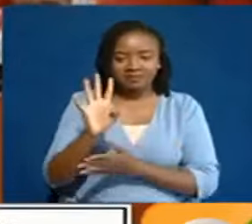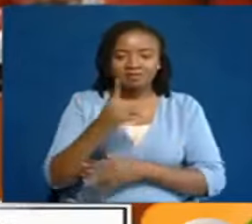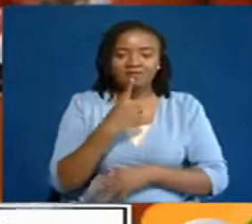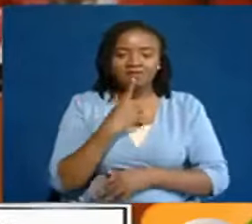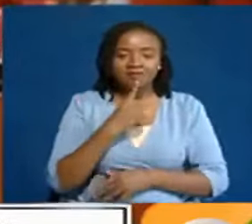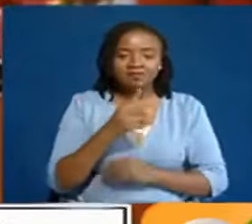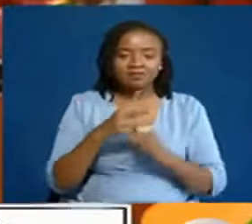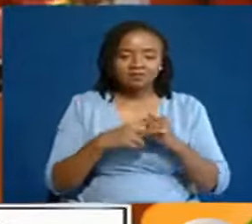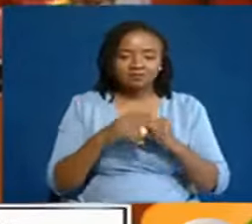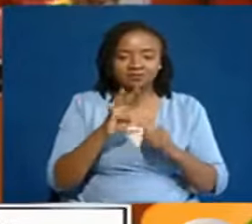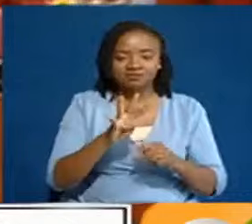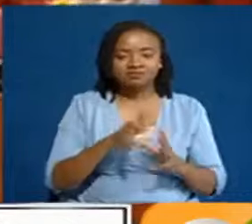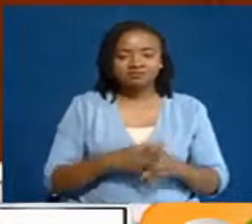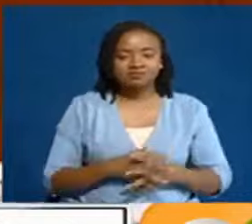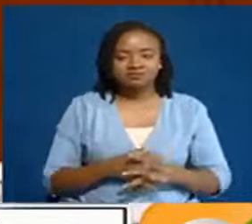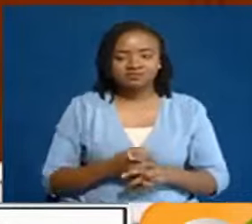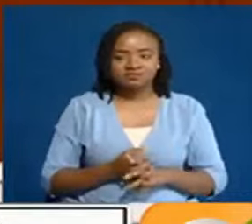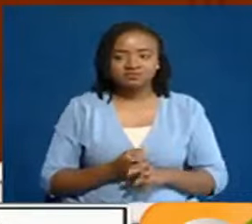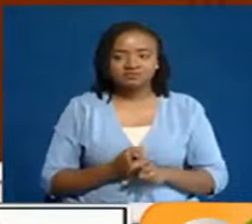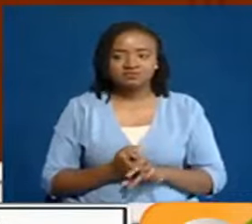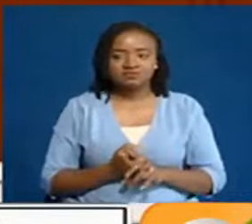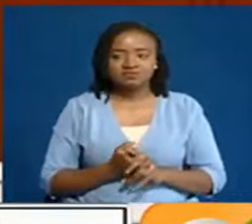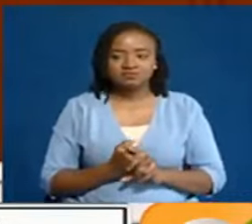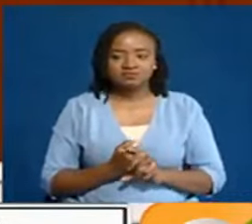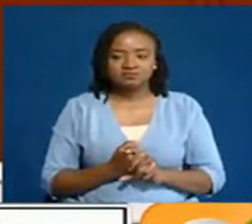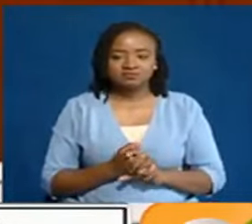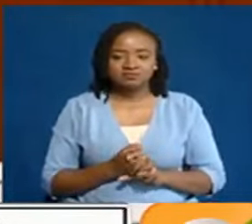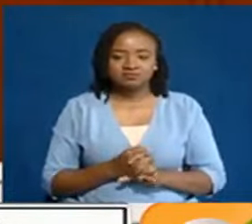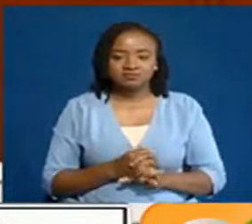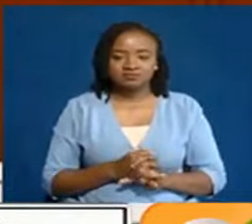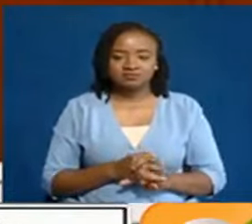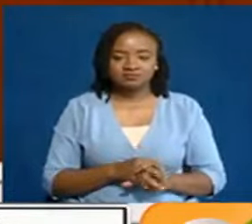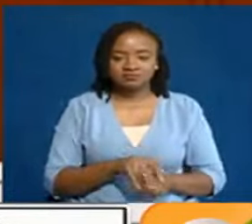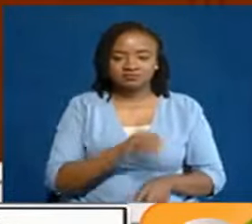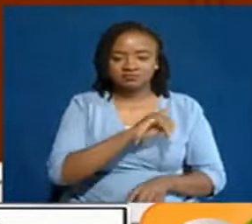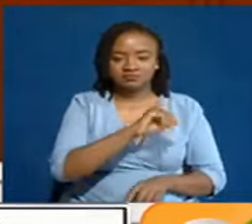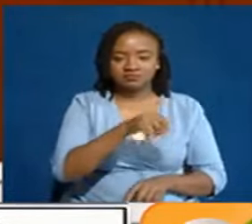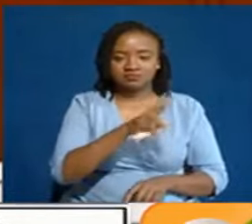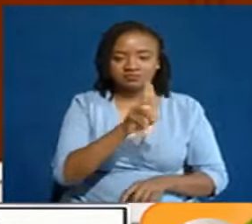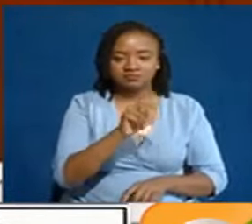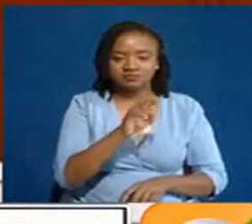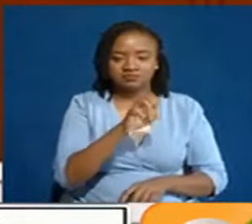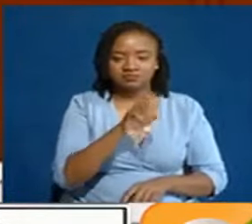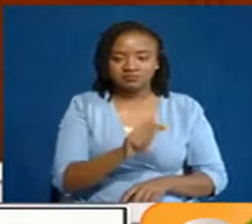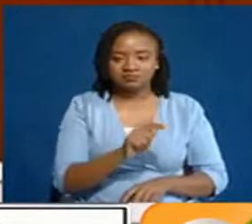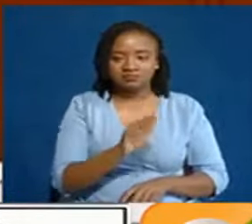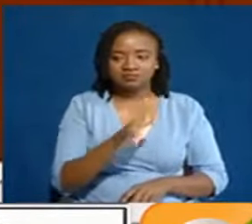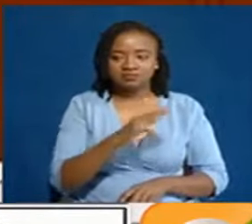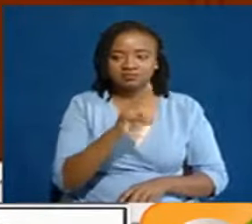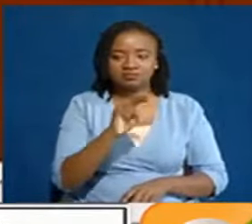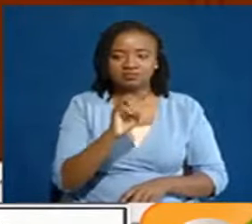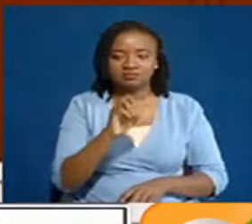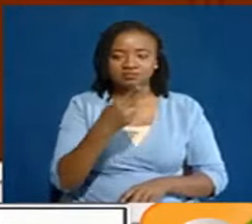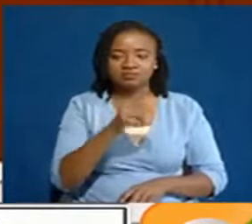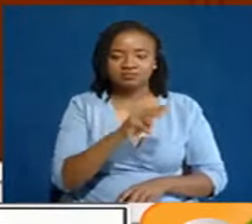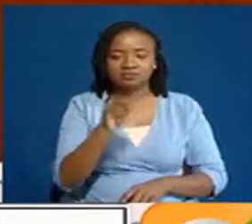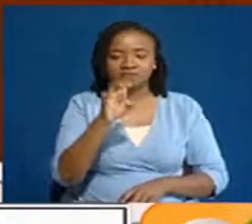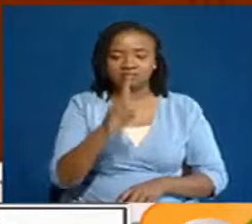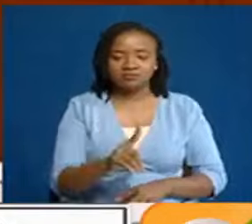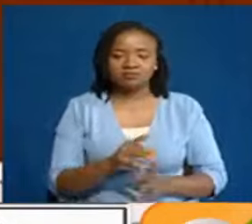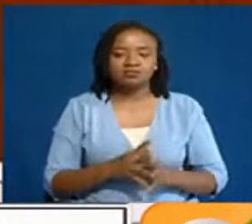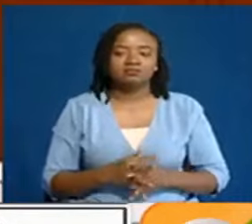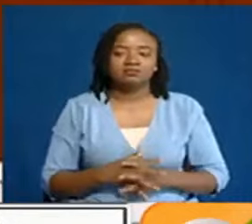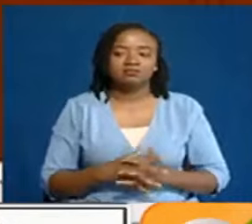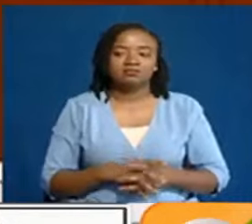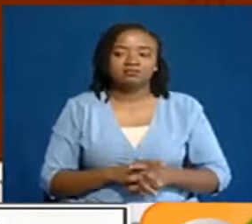the historic motion tabled. Honorable Junet Mohamed, the Leader of Minority. And from